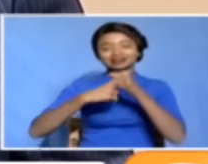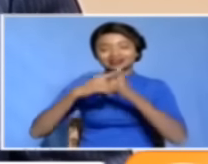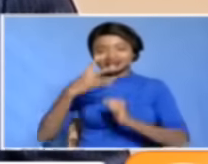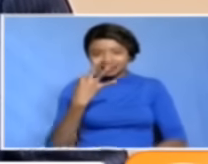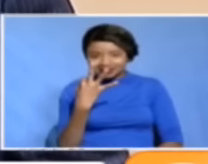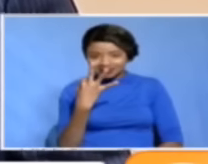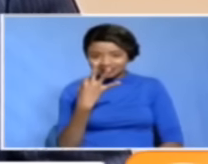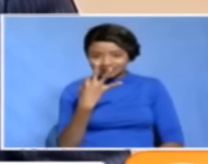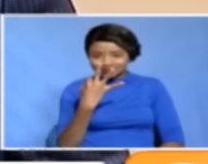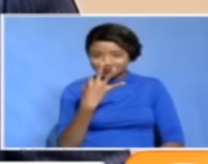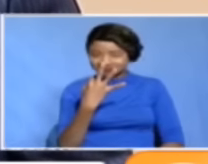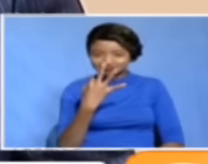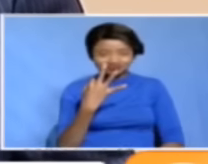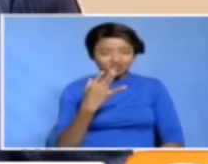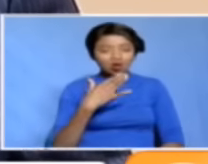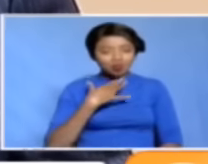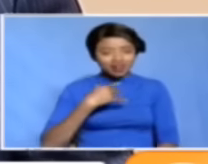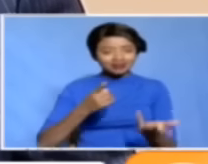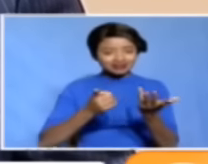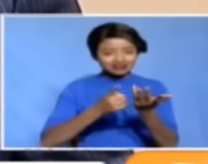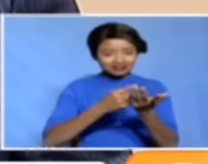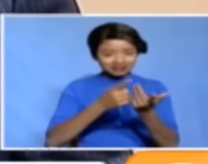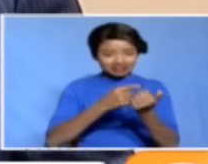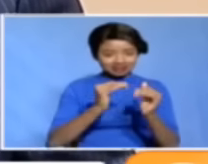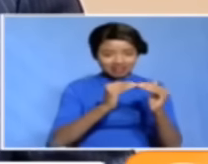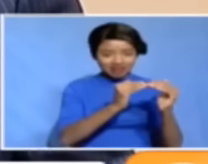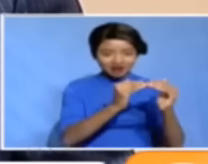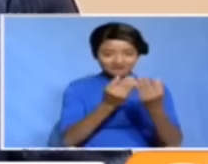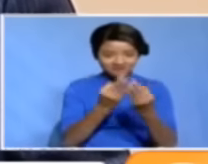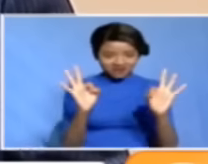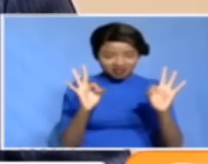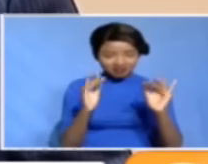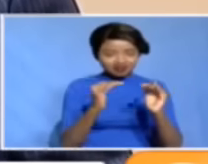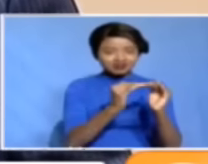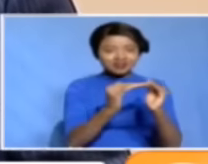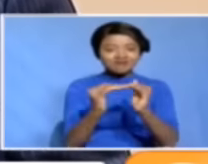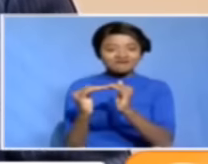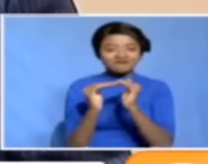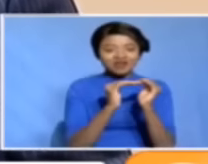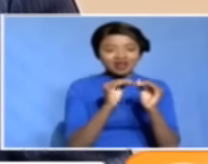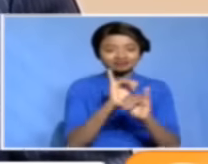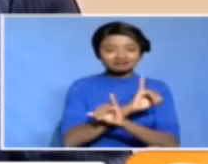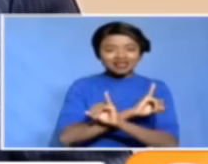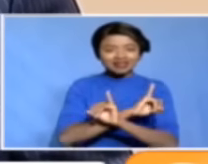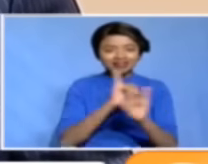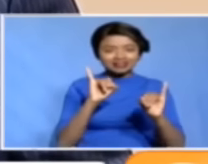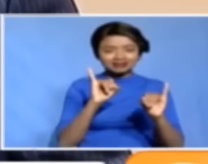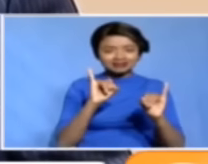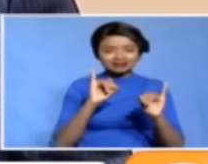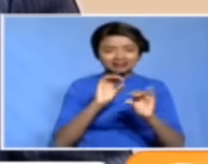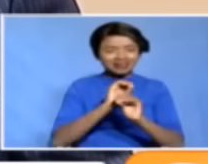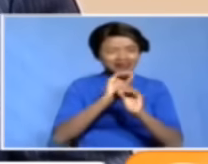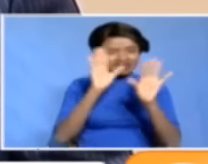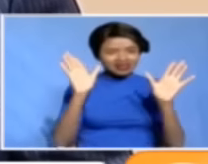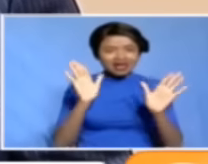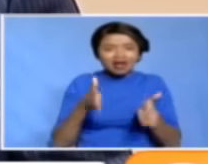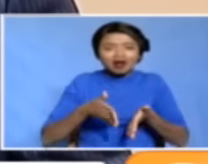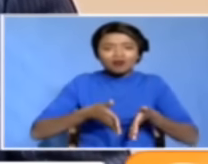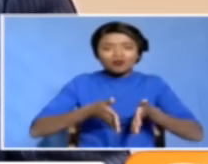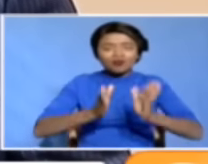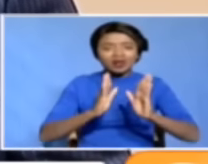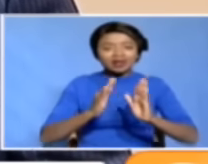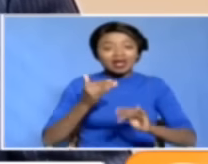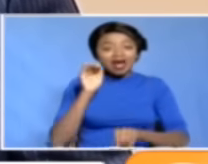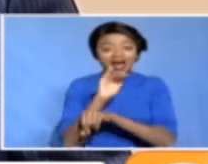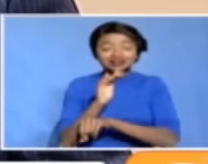We want the census to be conducted in a free, fair, transparent way. We have asked